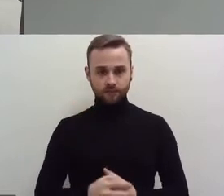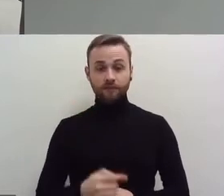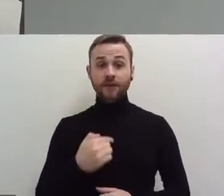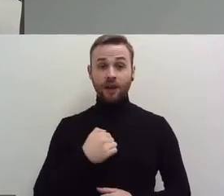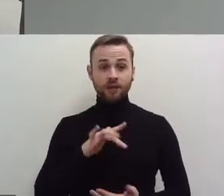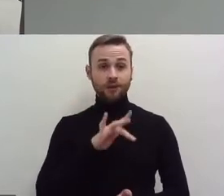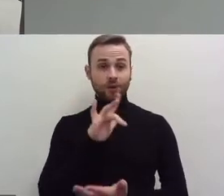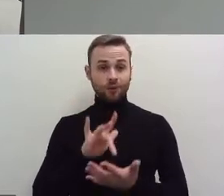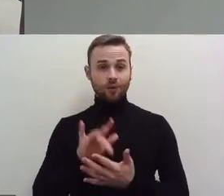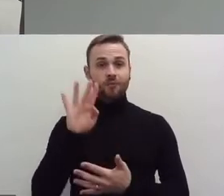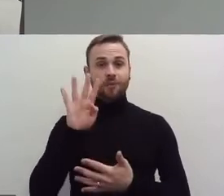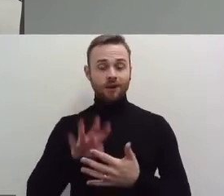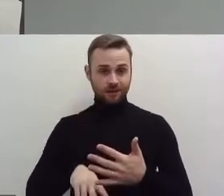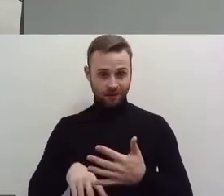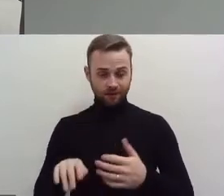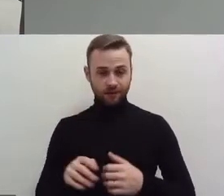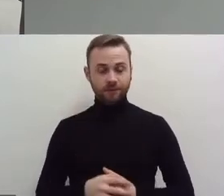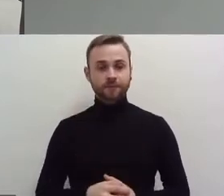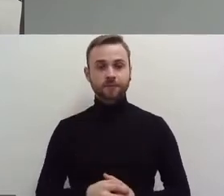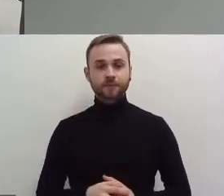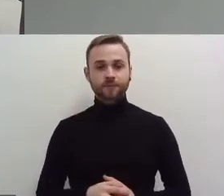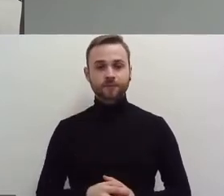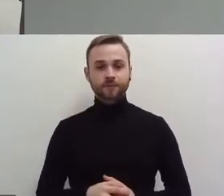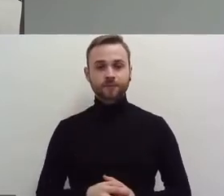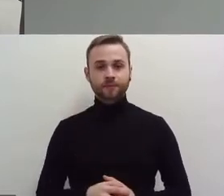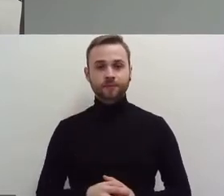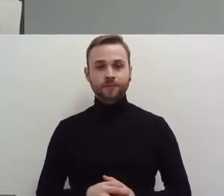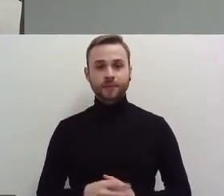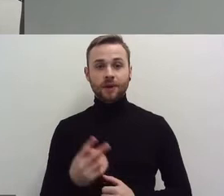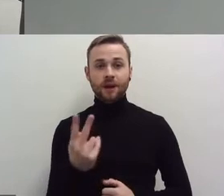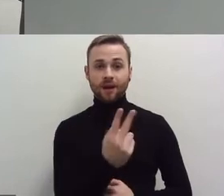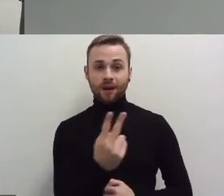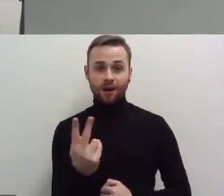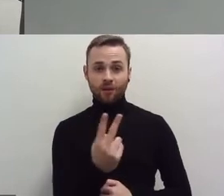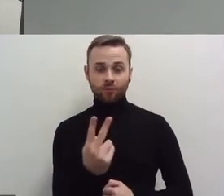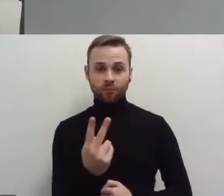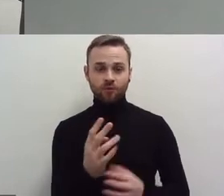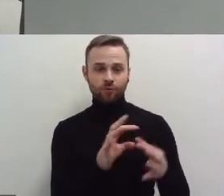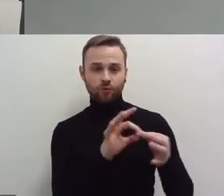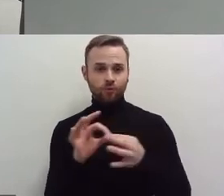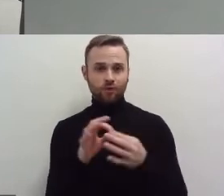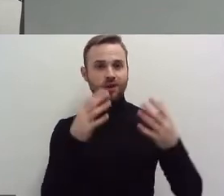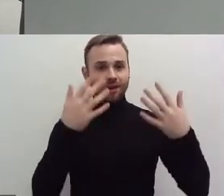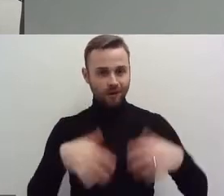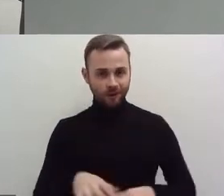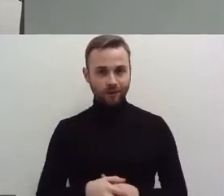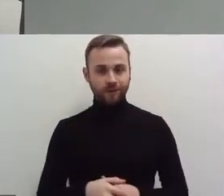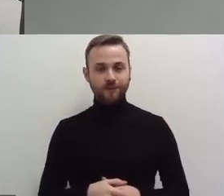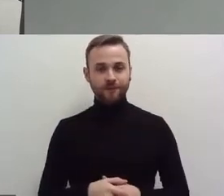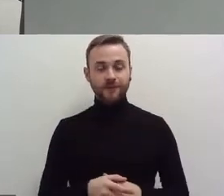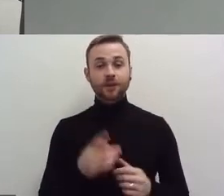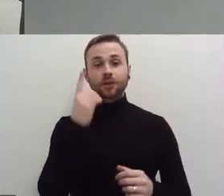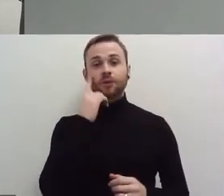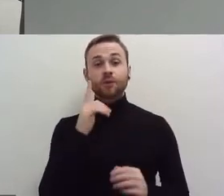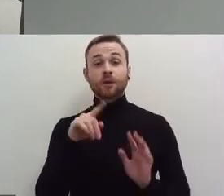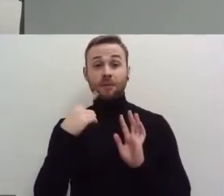little bit closer. But in regards to your question, it's definitely very relevant. And I